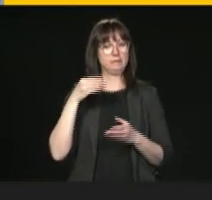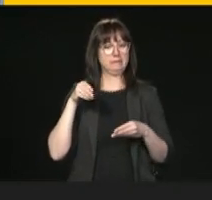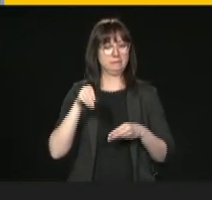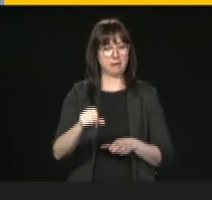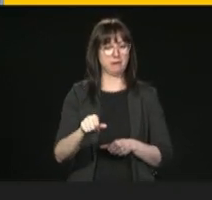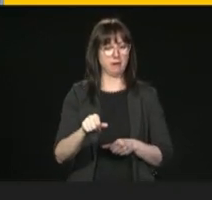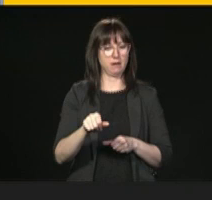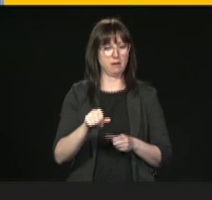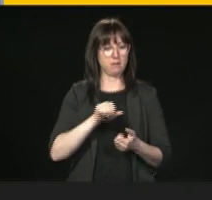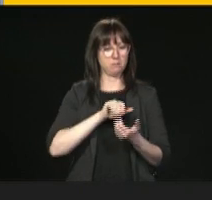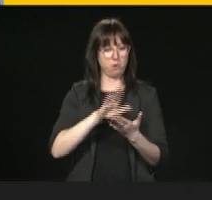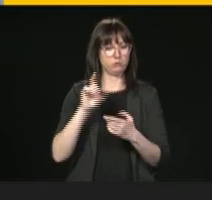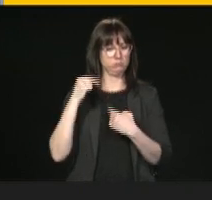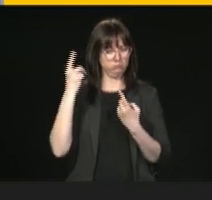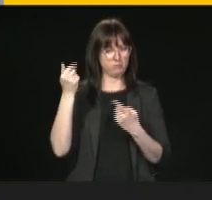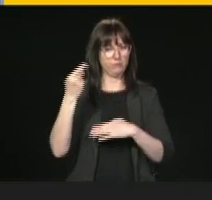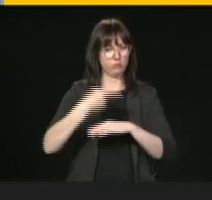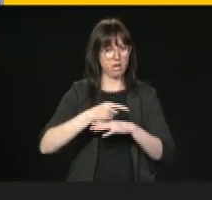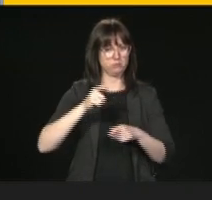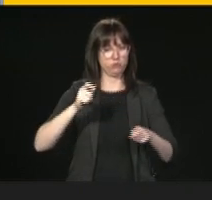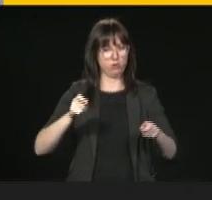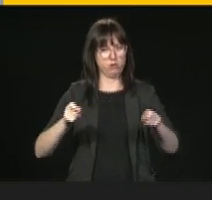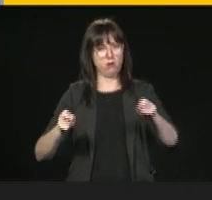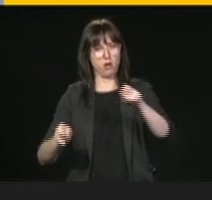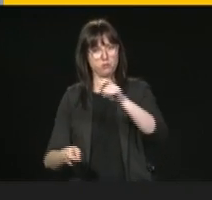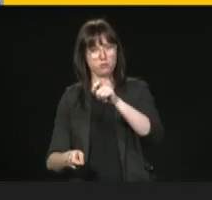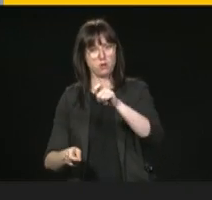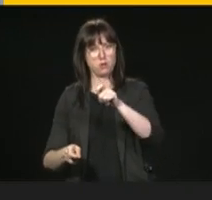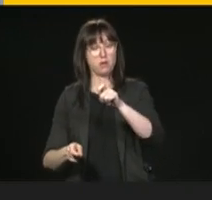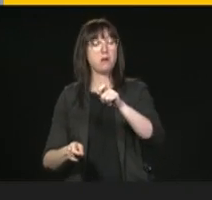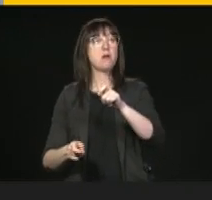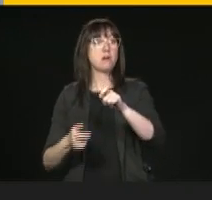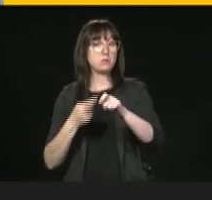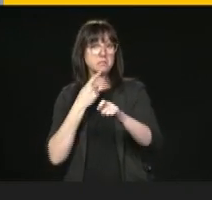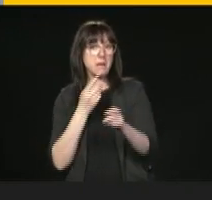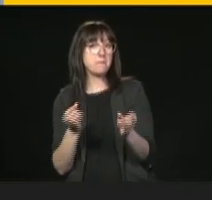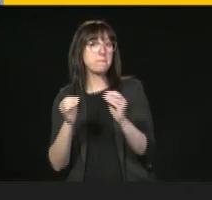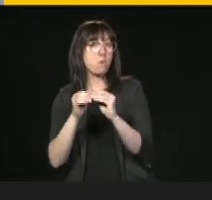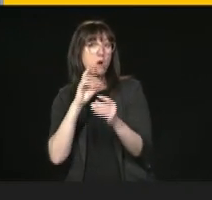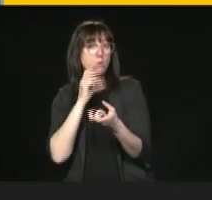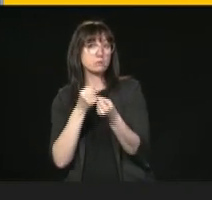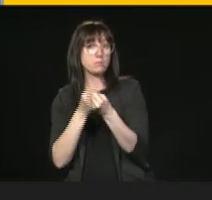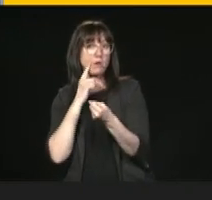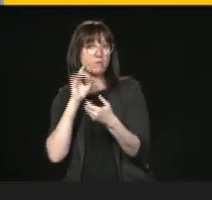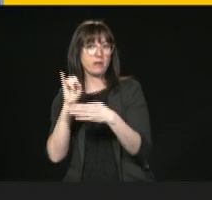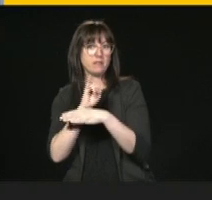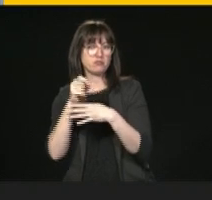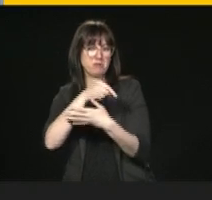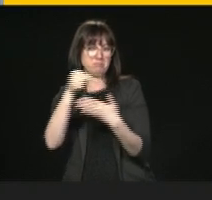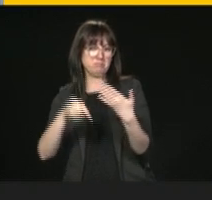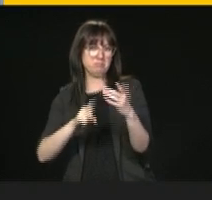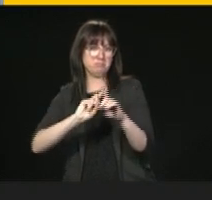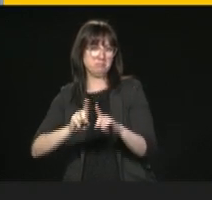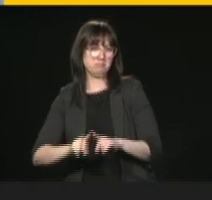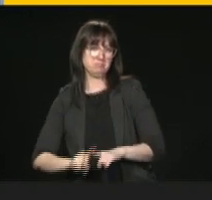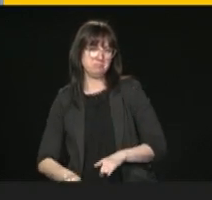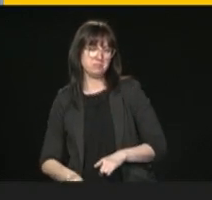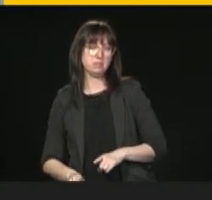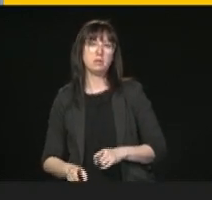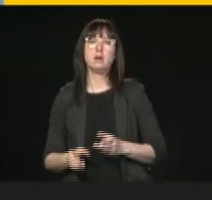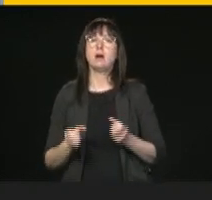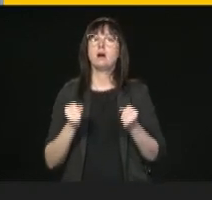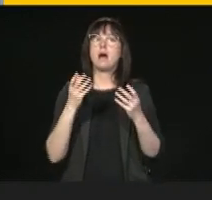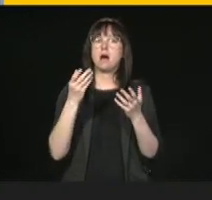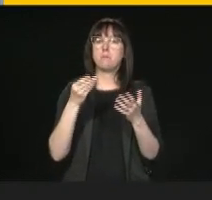say there's more support coming for different industries. How much spending overall are you considering? And what